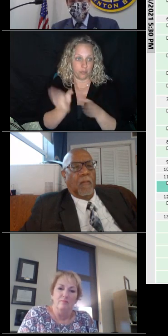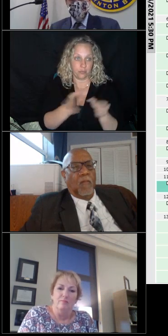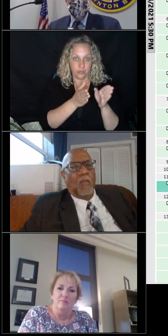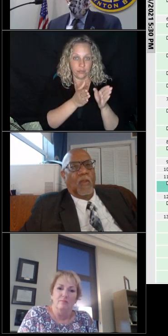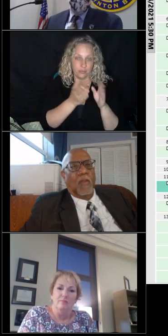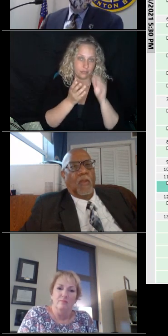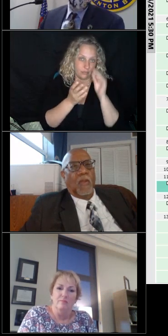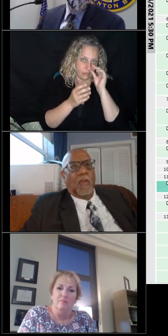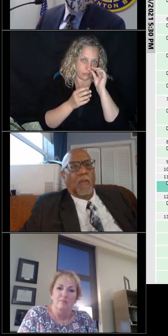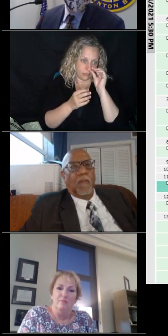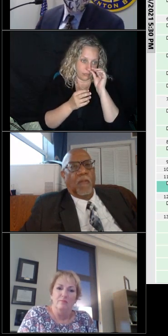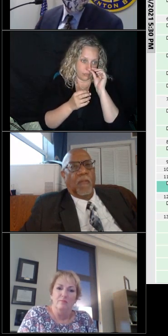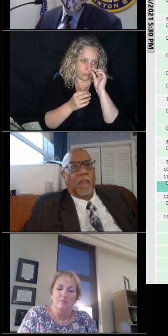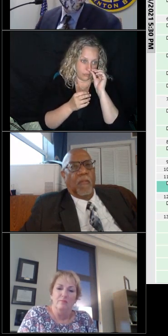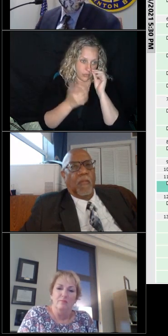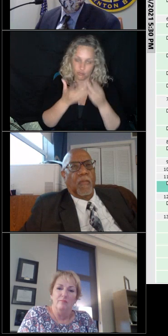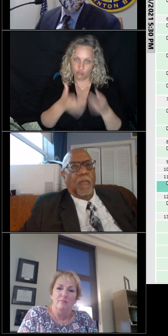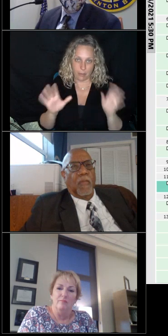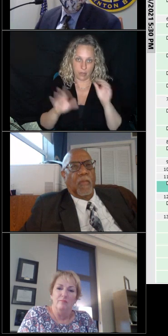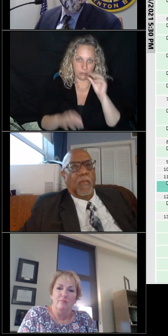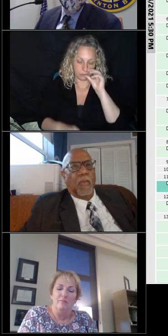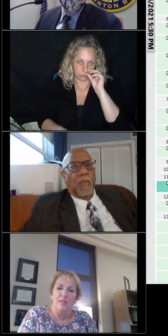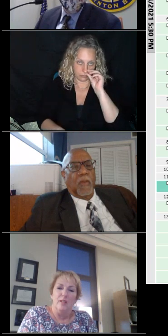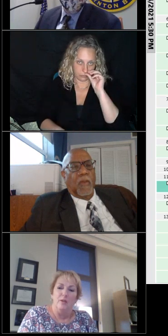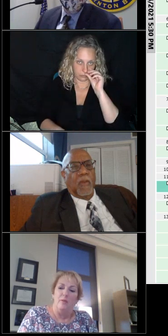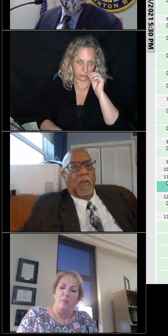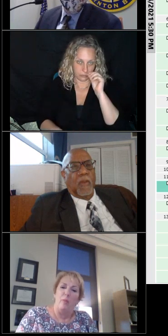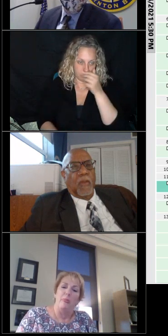just wrap this up. Okay.